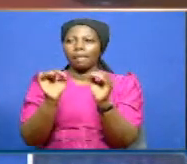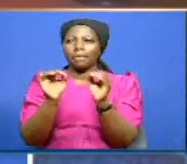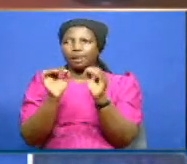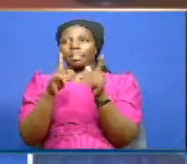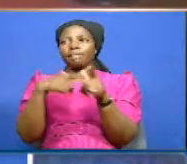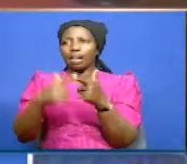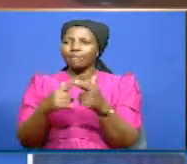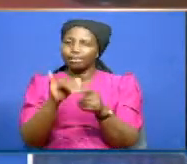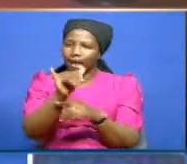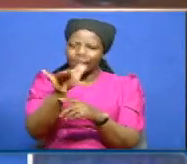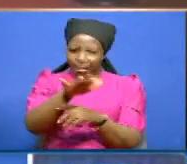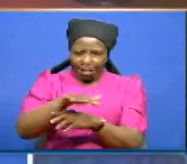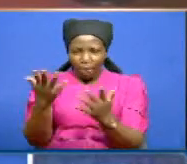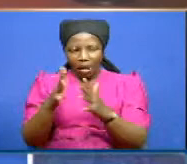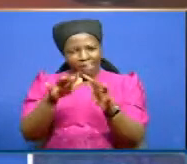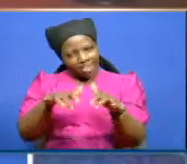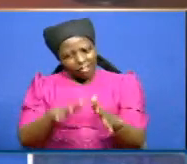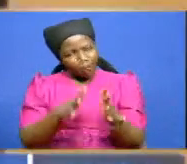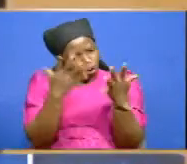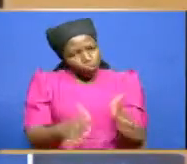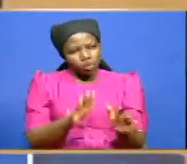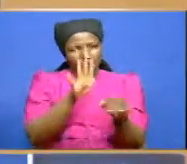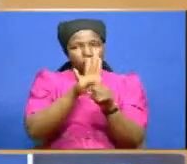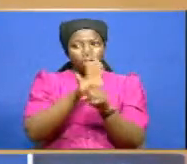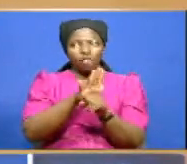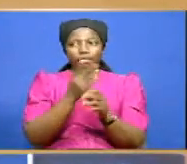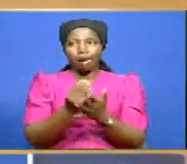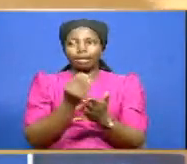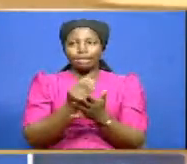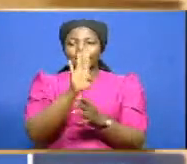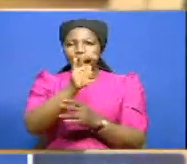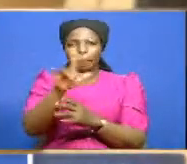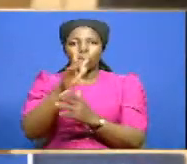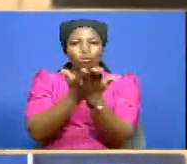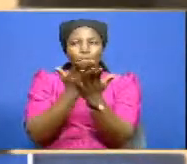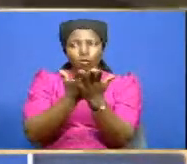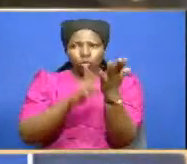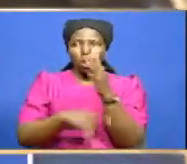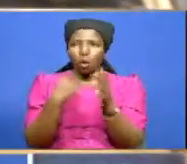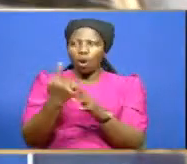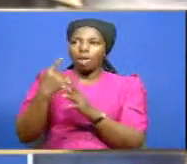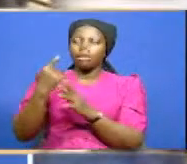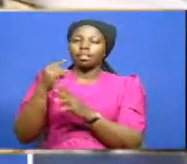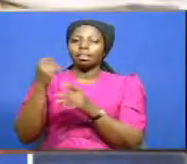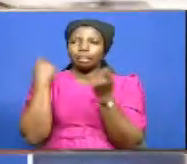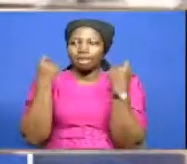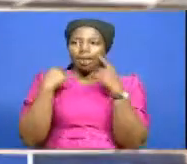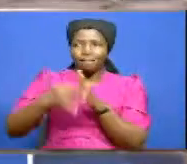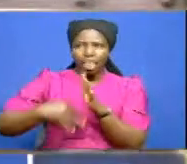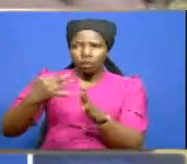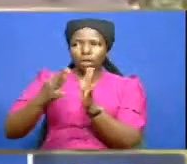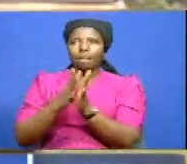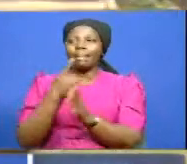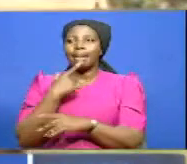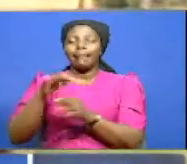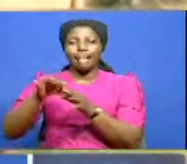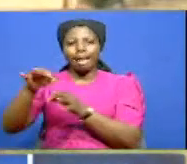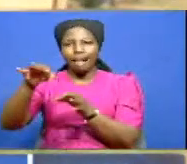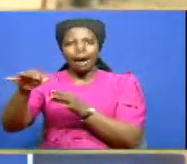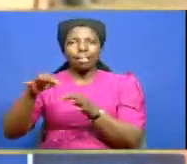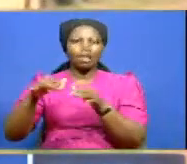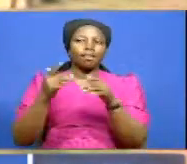then that is where the farmer is going to lose a lot of money. The bill proposes that only tea factories with 100 acres under tea bushes will be given